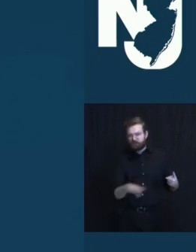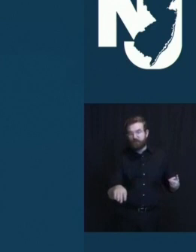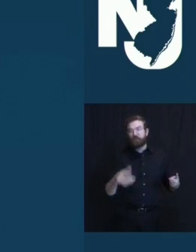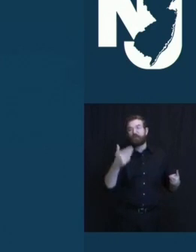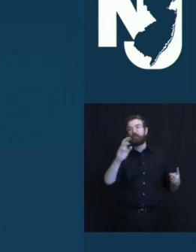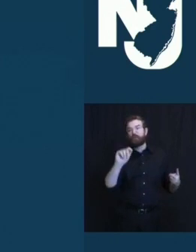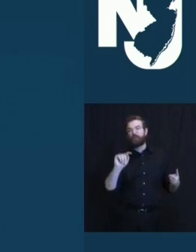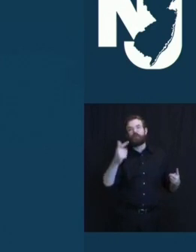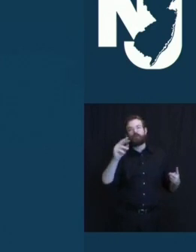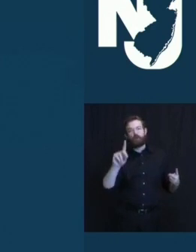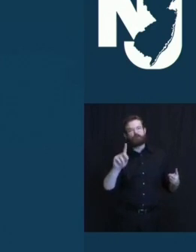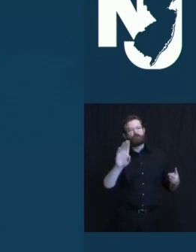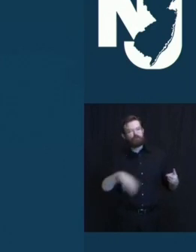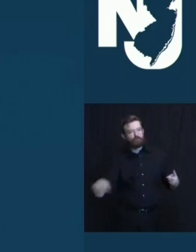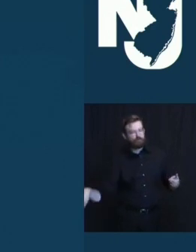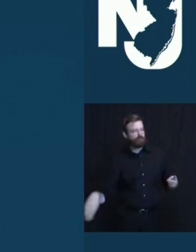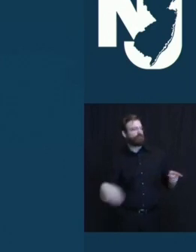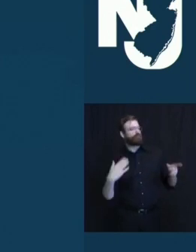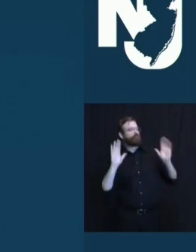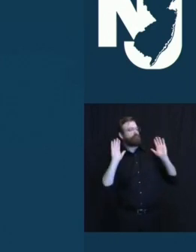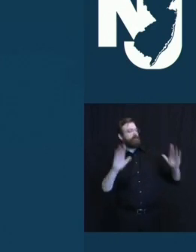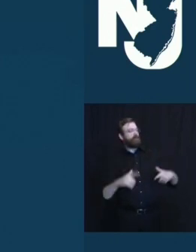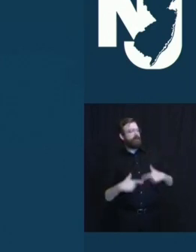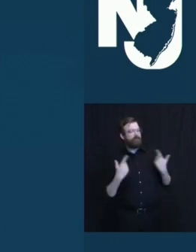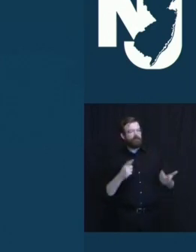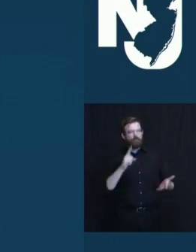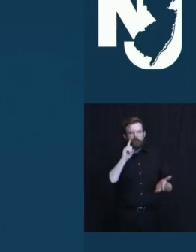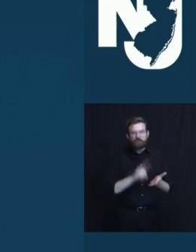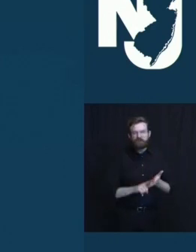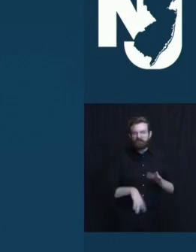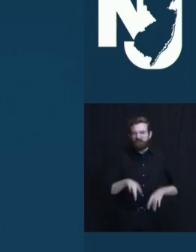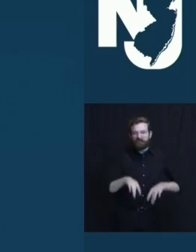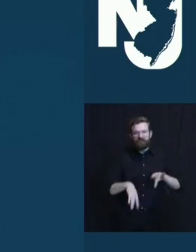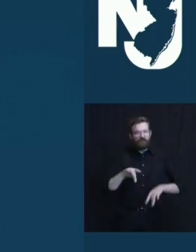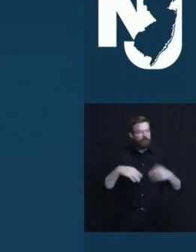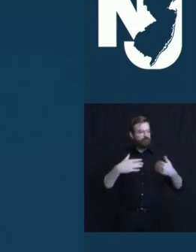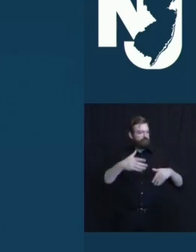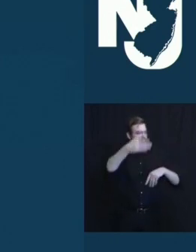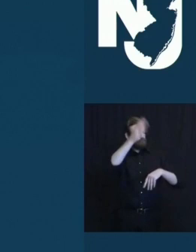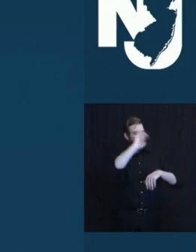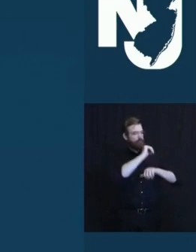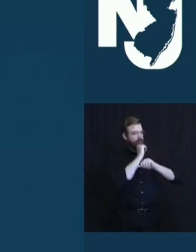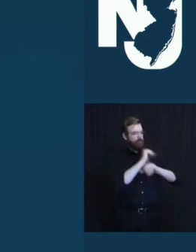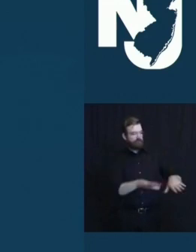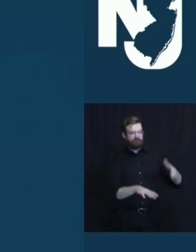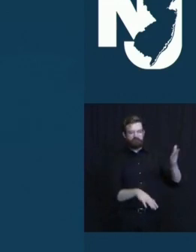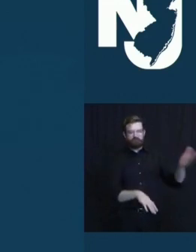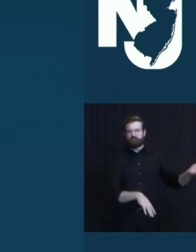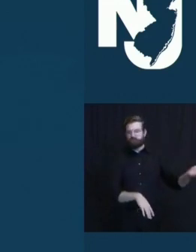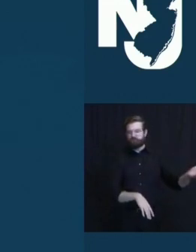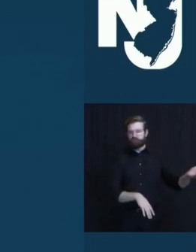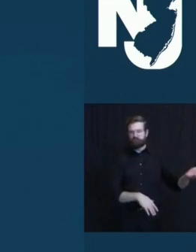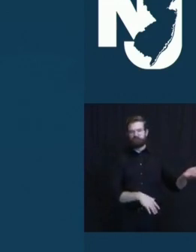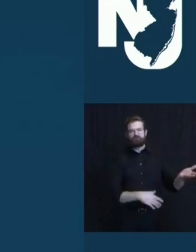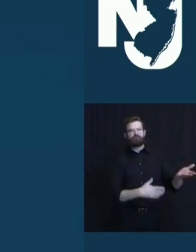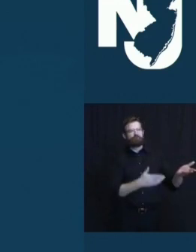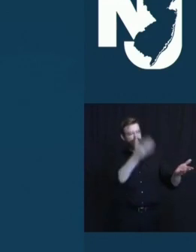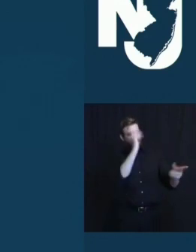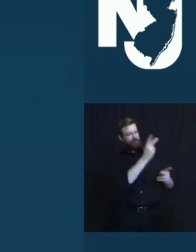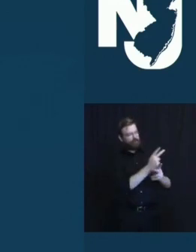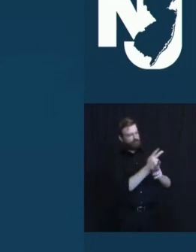state, and may God watch over you. Next, we remember Dr. Joaquin Jack